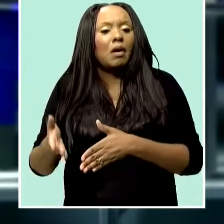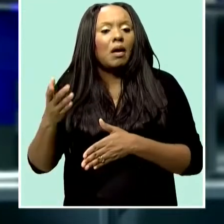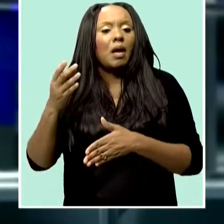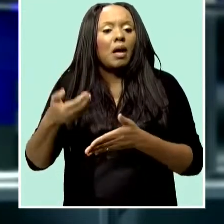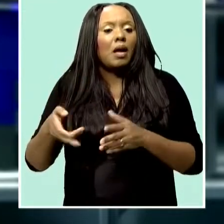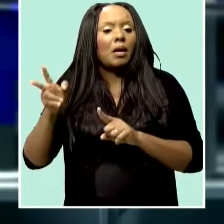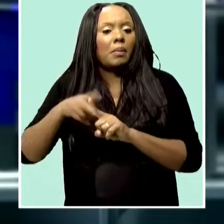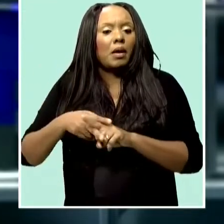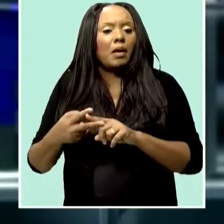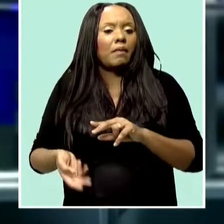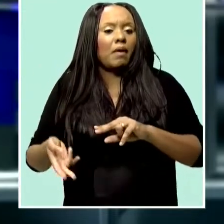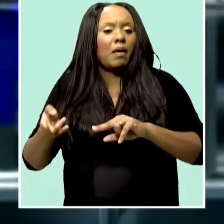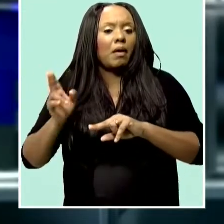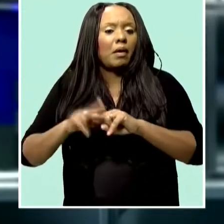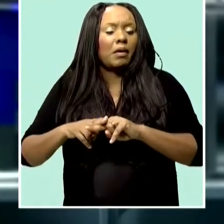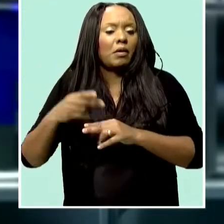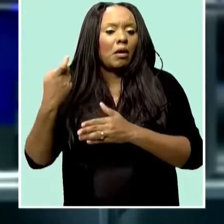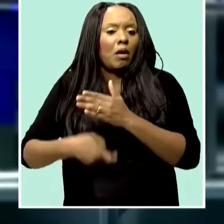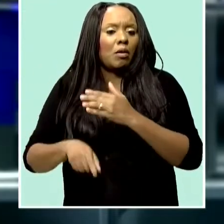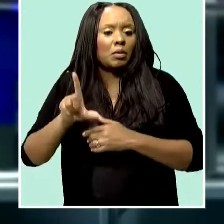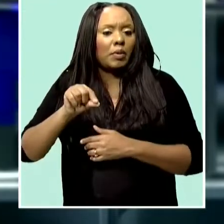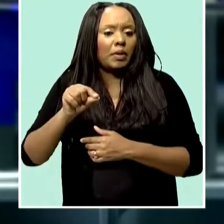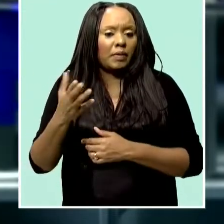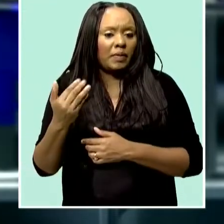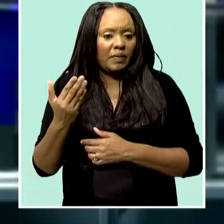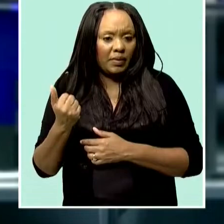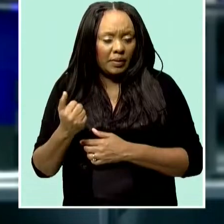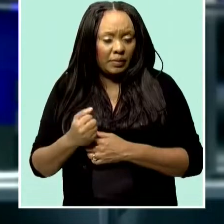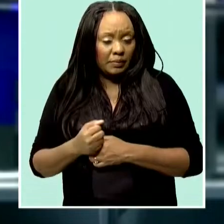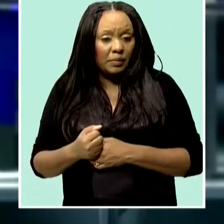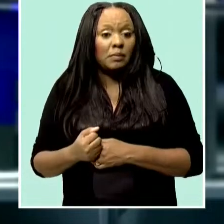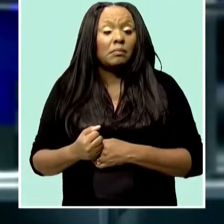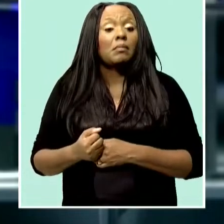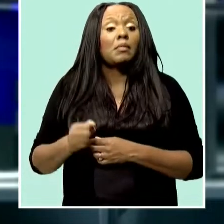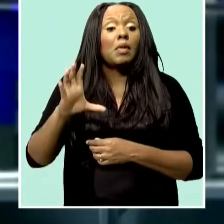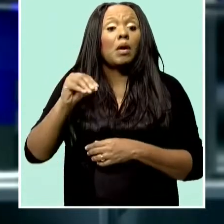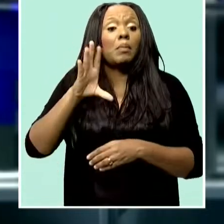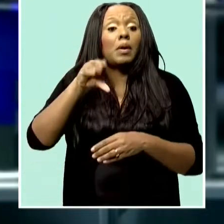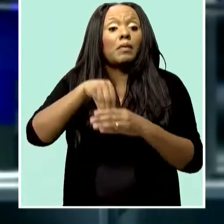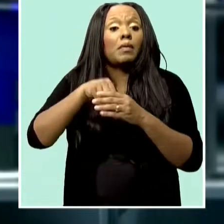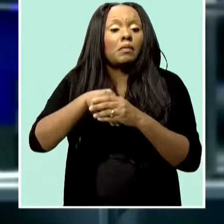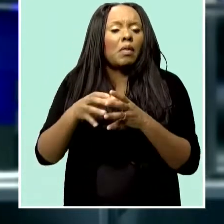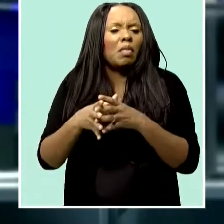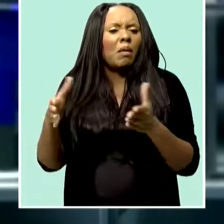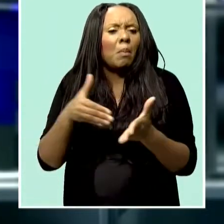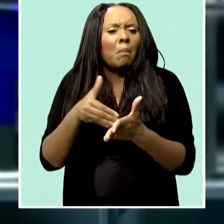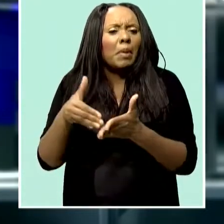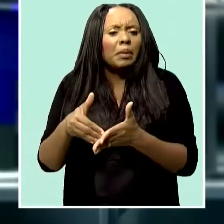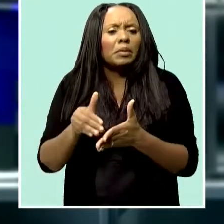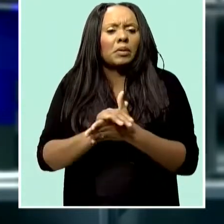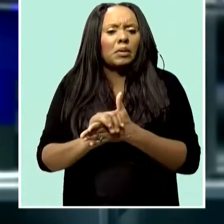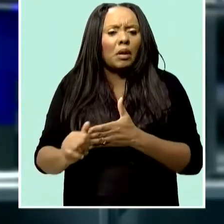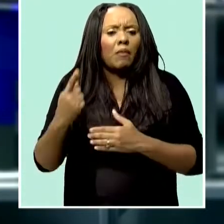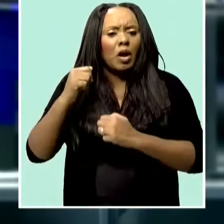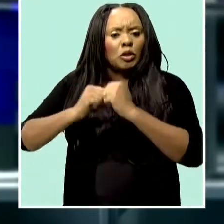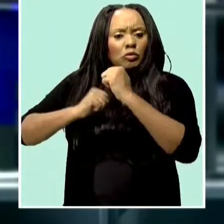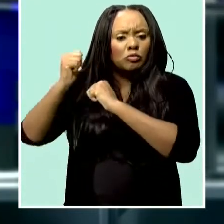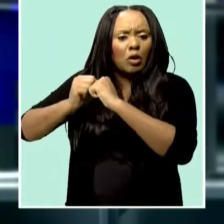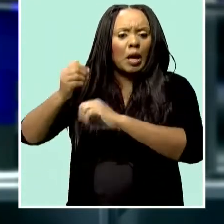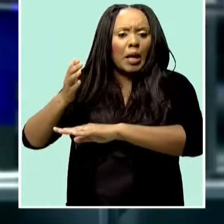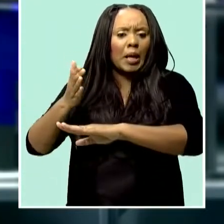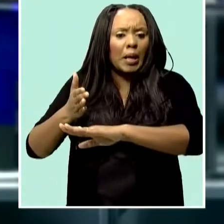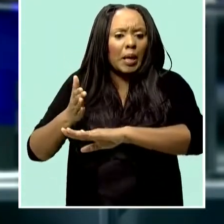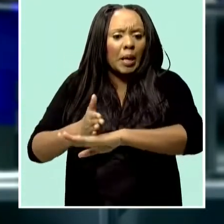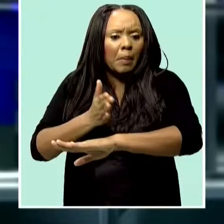back in 2015. He also said the company has invested millions of dollars in infrastructural improvements to its operations since the last rate